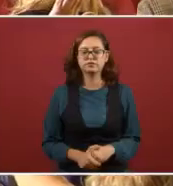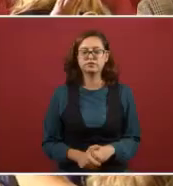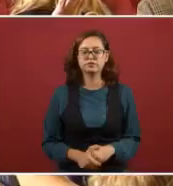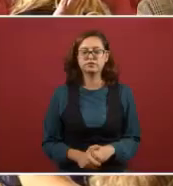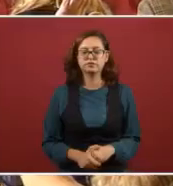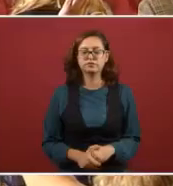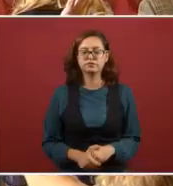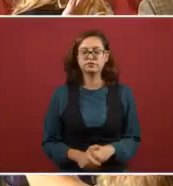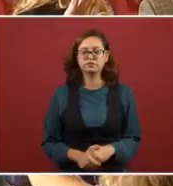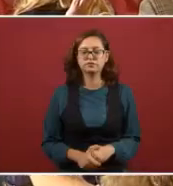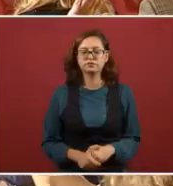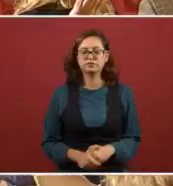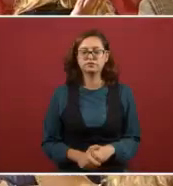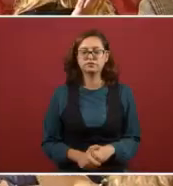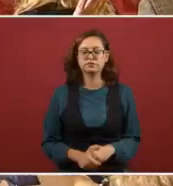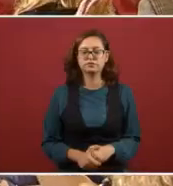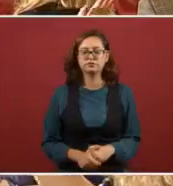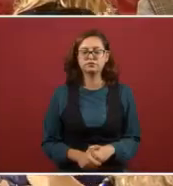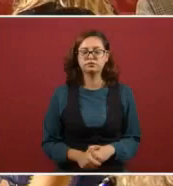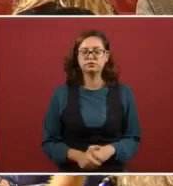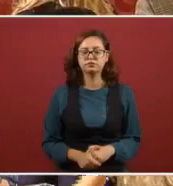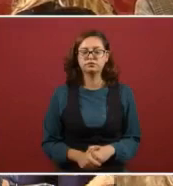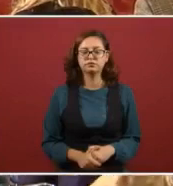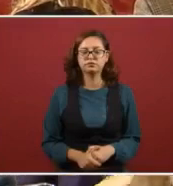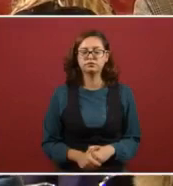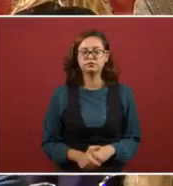But I'm only going to